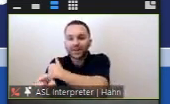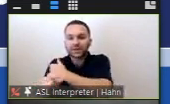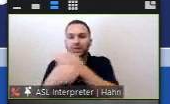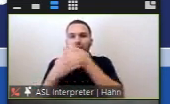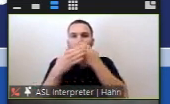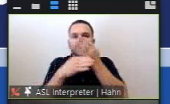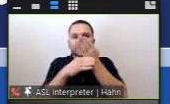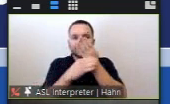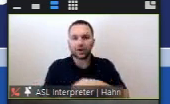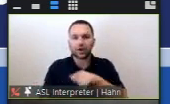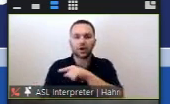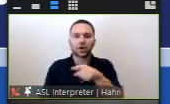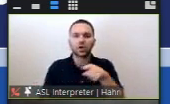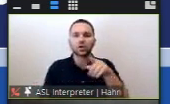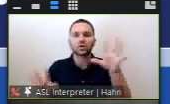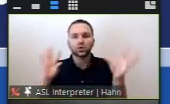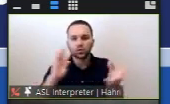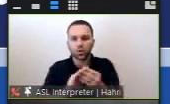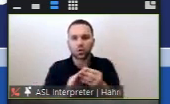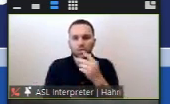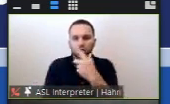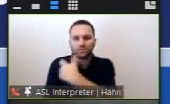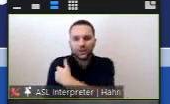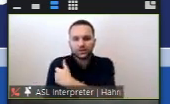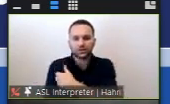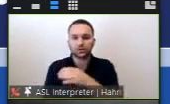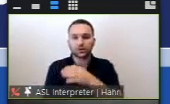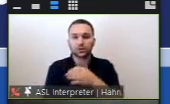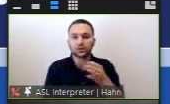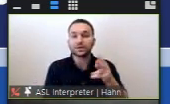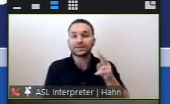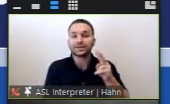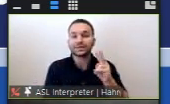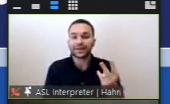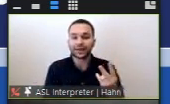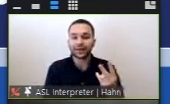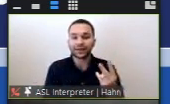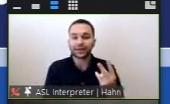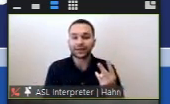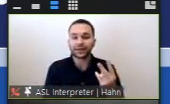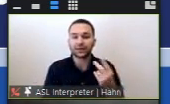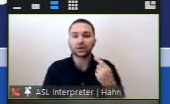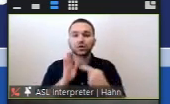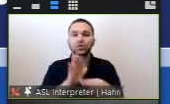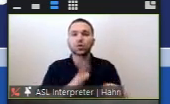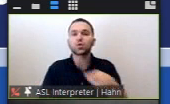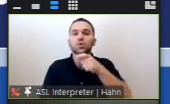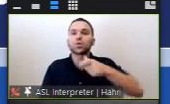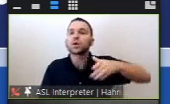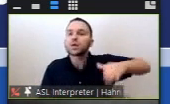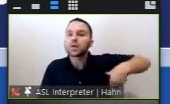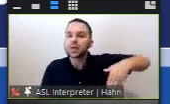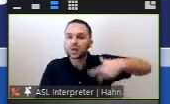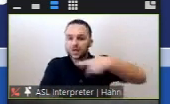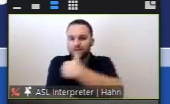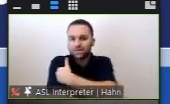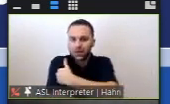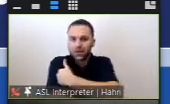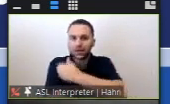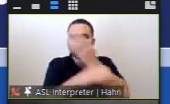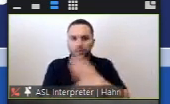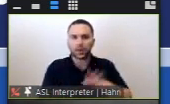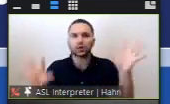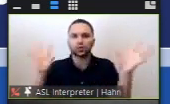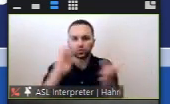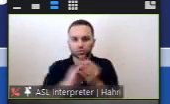first box. And then the second box is going to show you the unvaccinated cases divided by the unvaccinated population. And then that continues